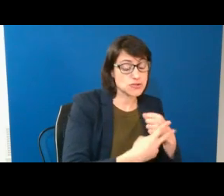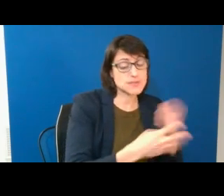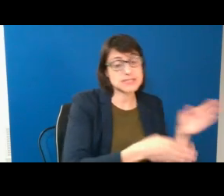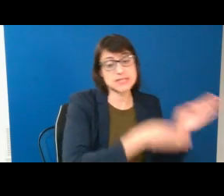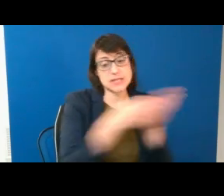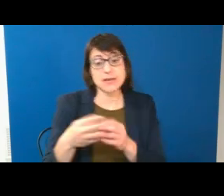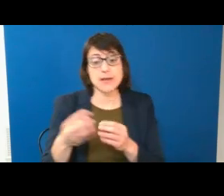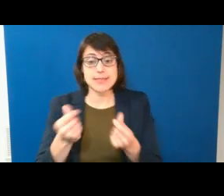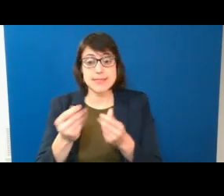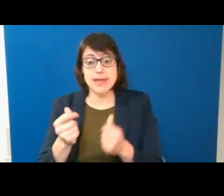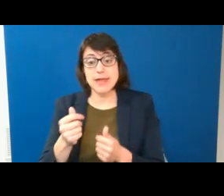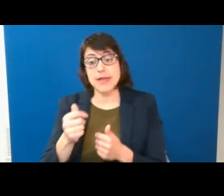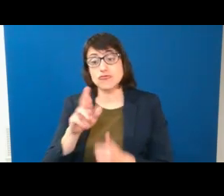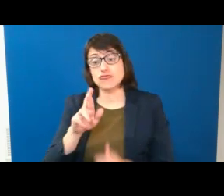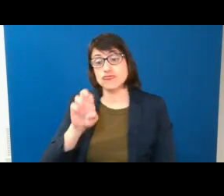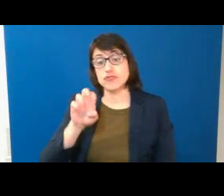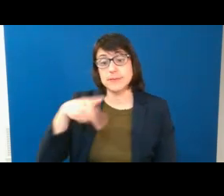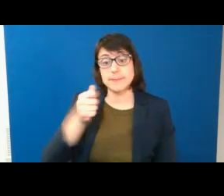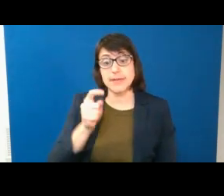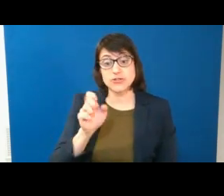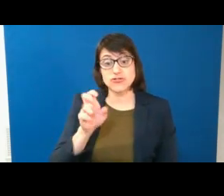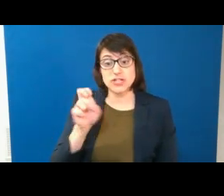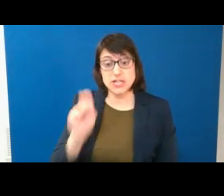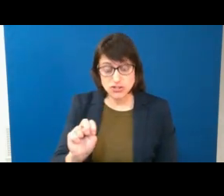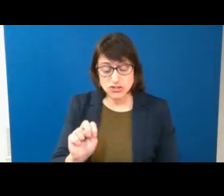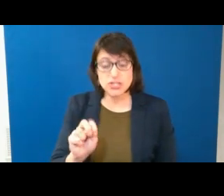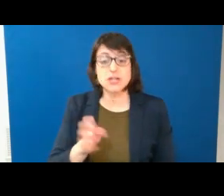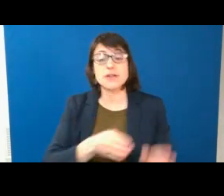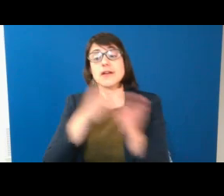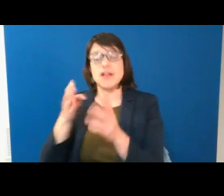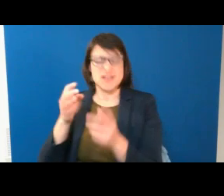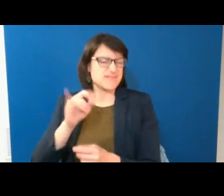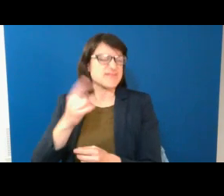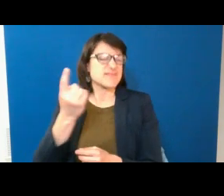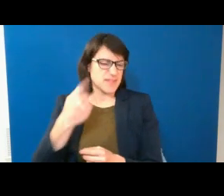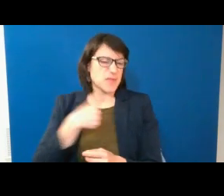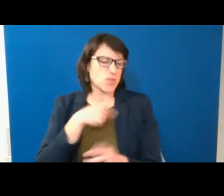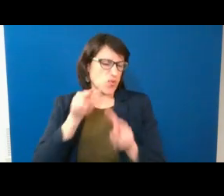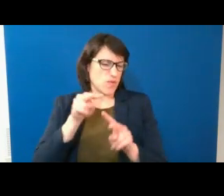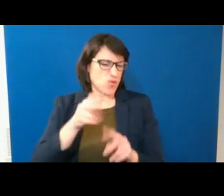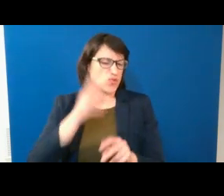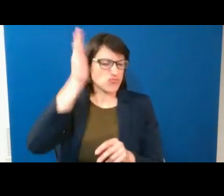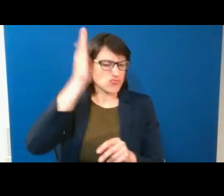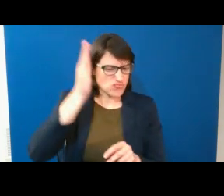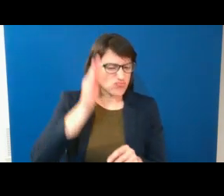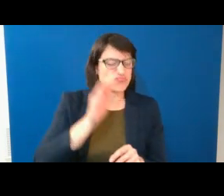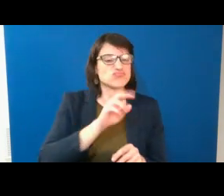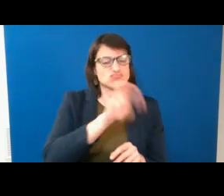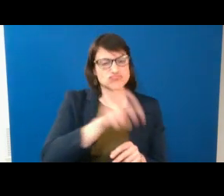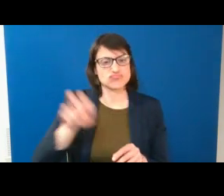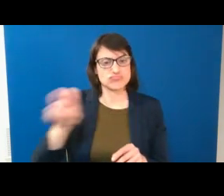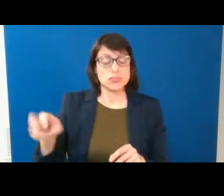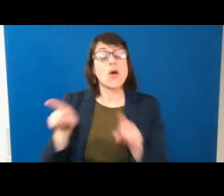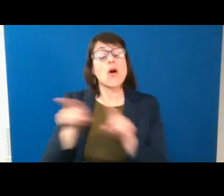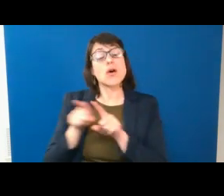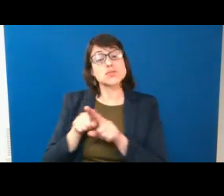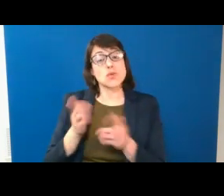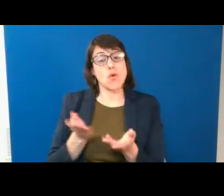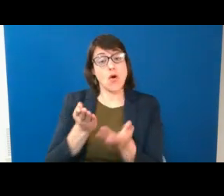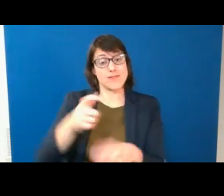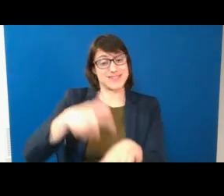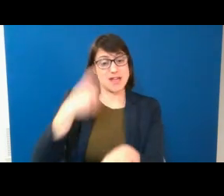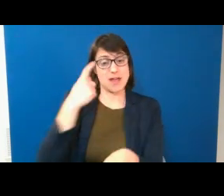which extends the reach of your project. That's something we're looking forward to doing, but also offering time individually for tribes to be